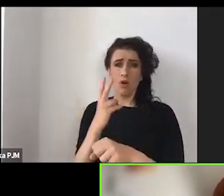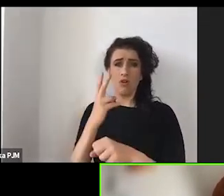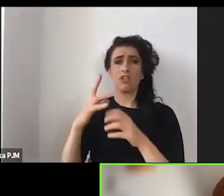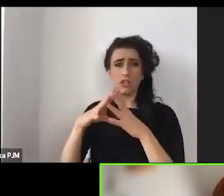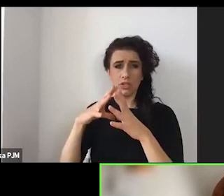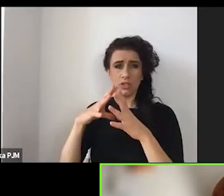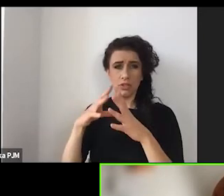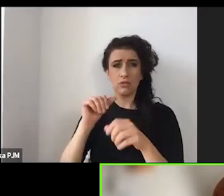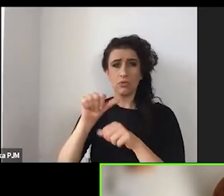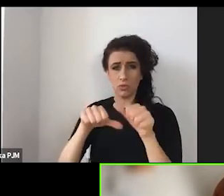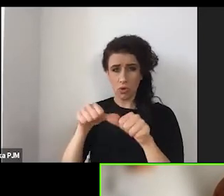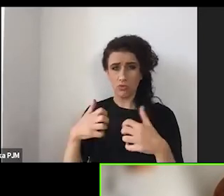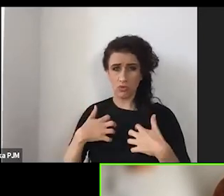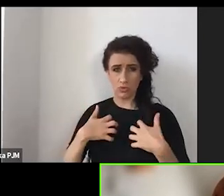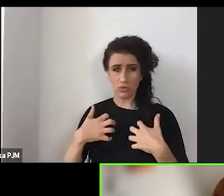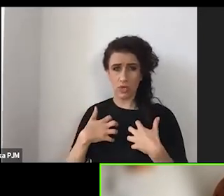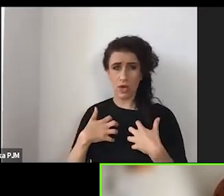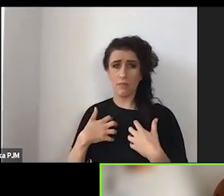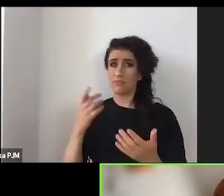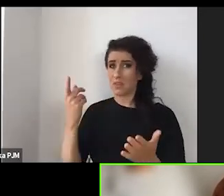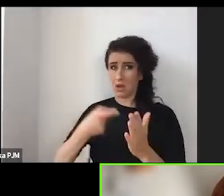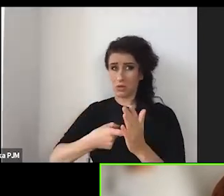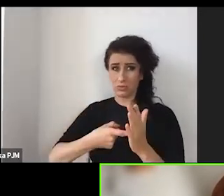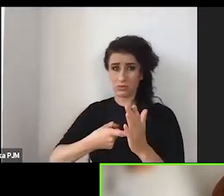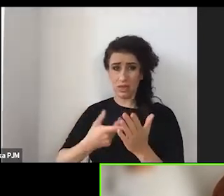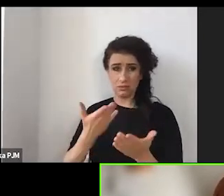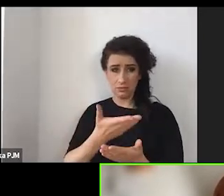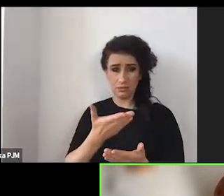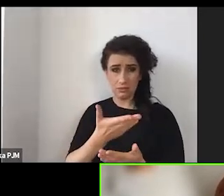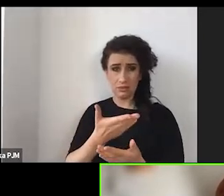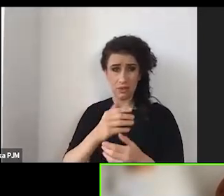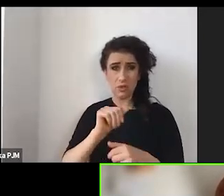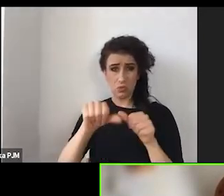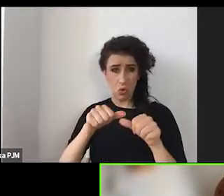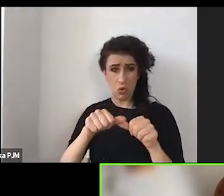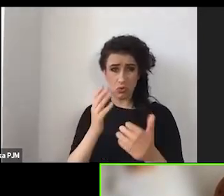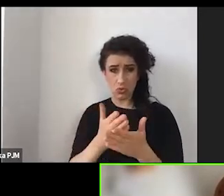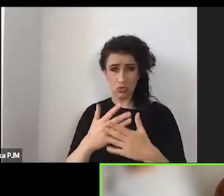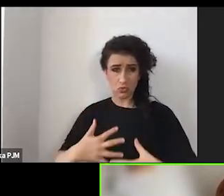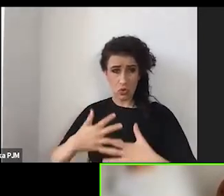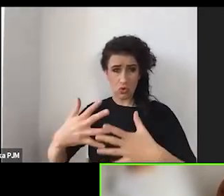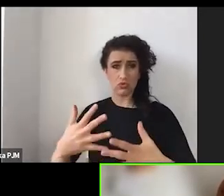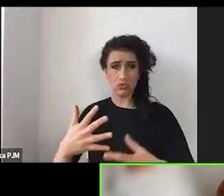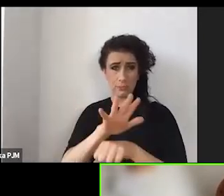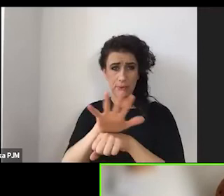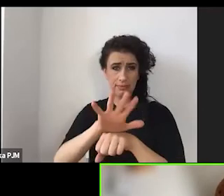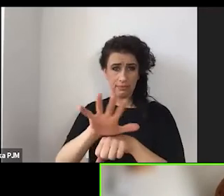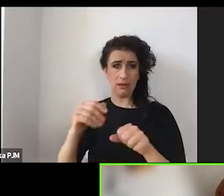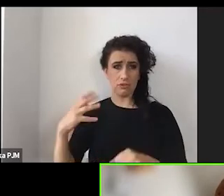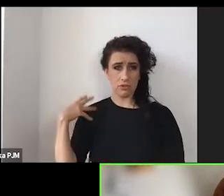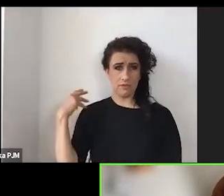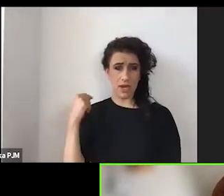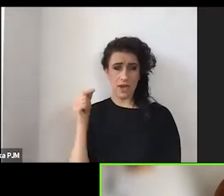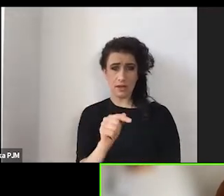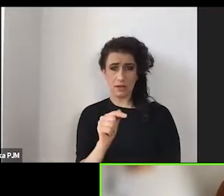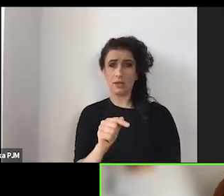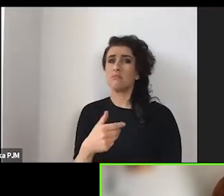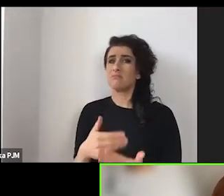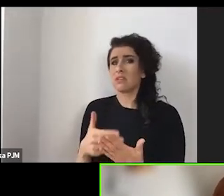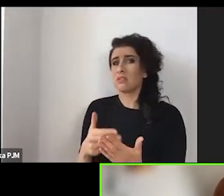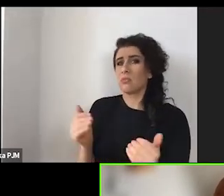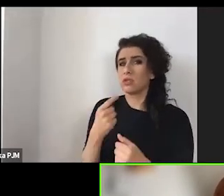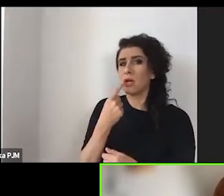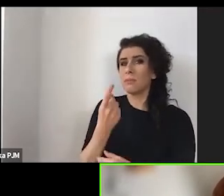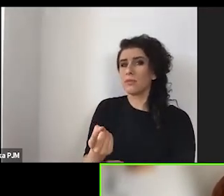school. They are kind of doomed to stay home to help with the